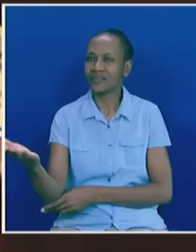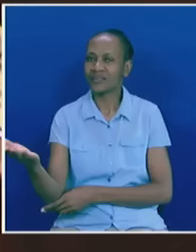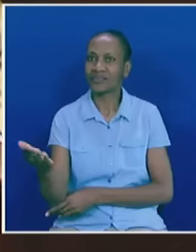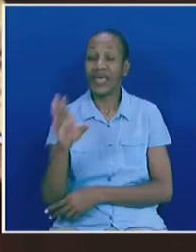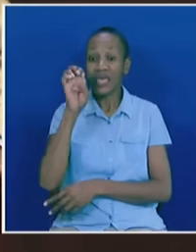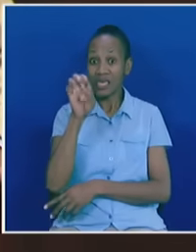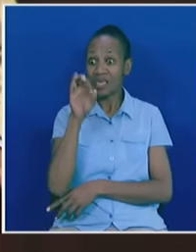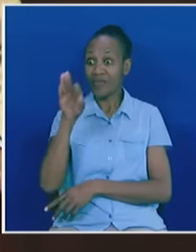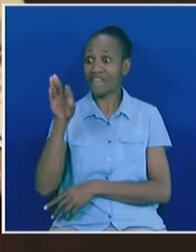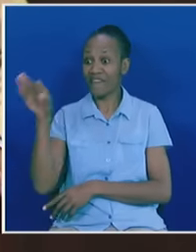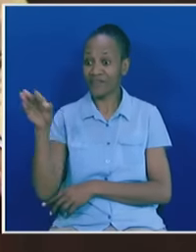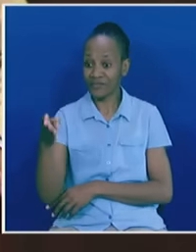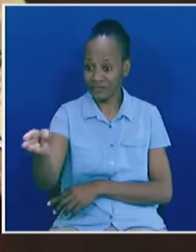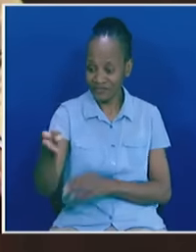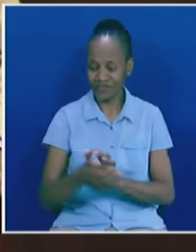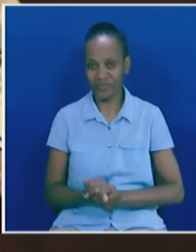EFF